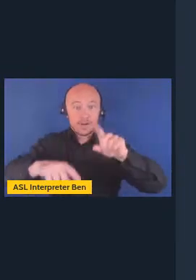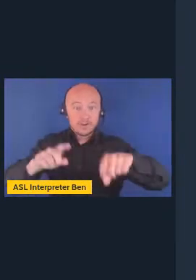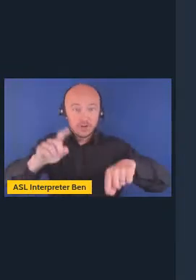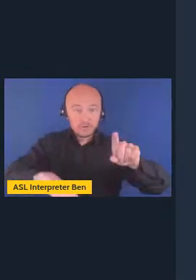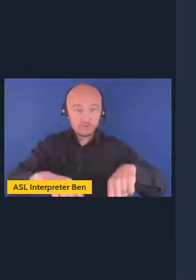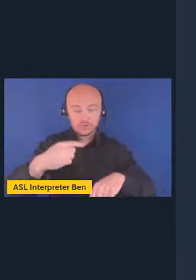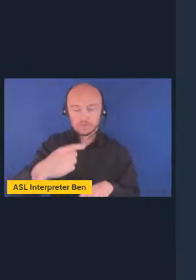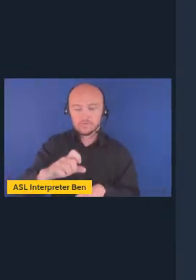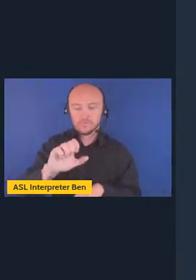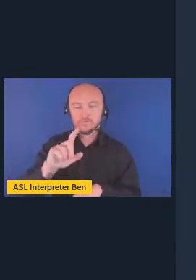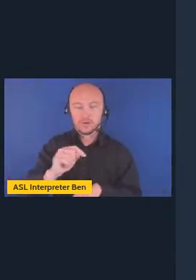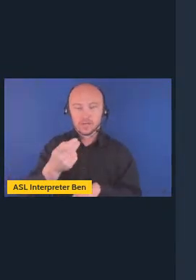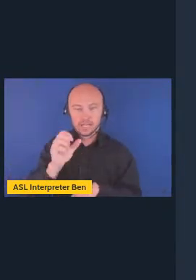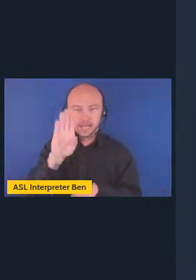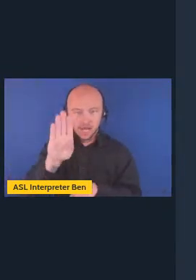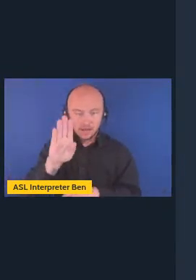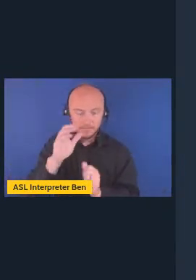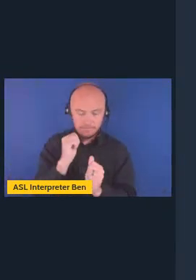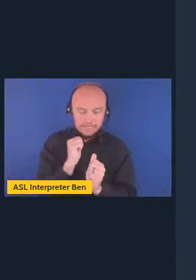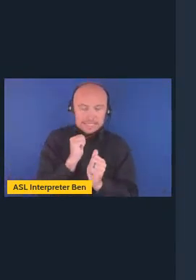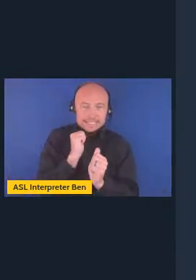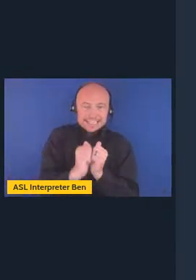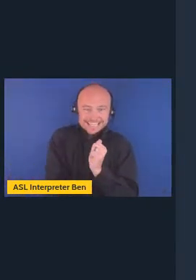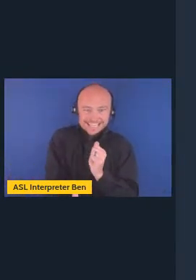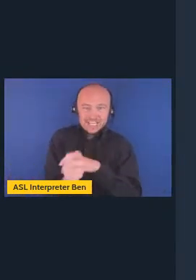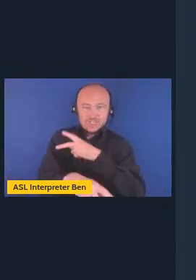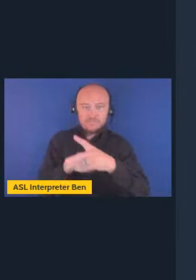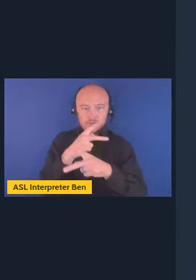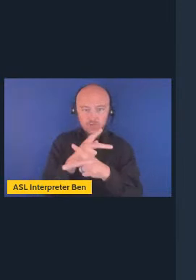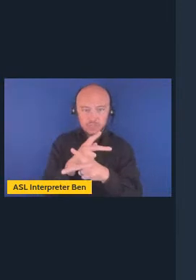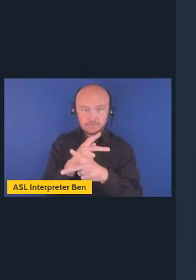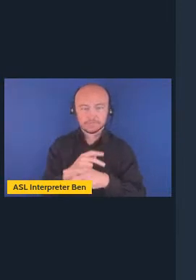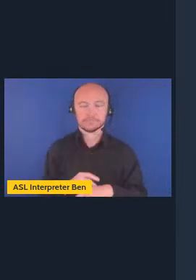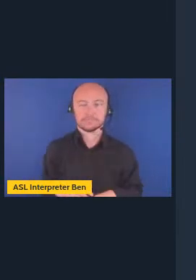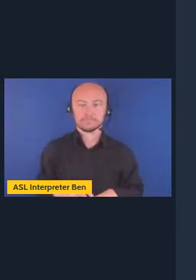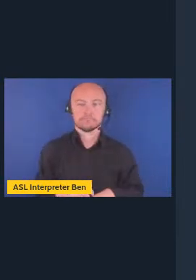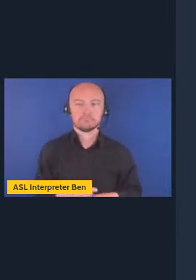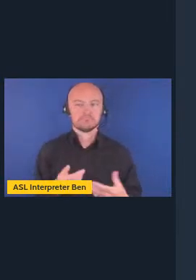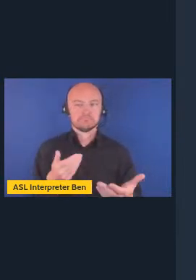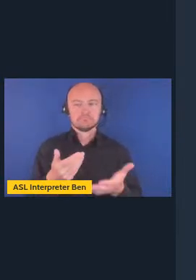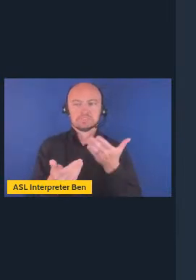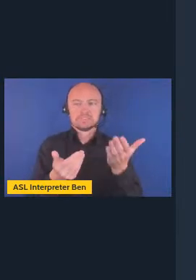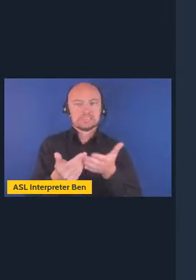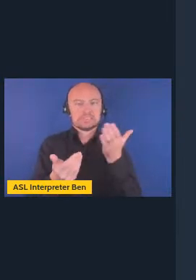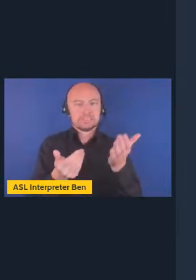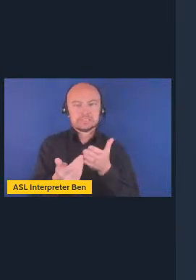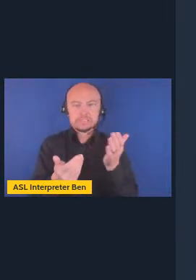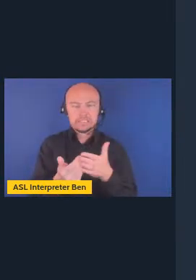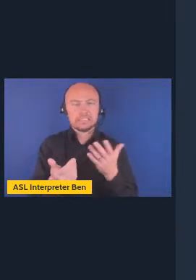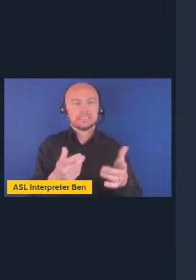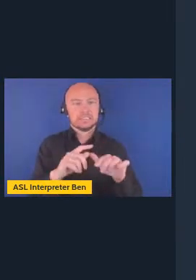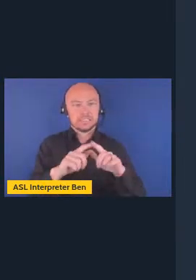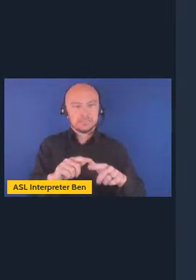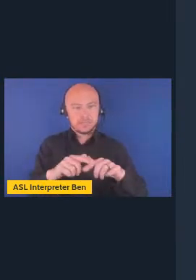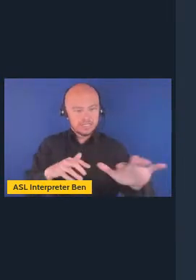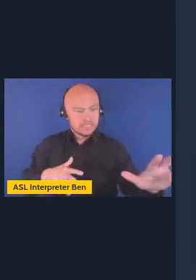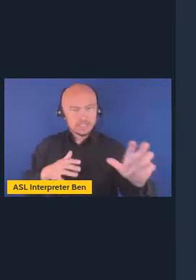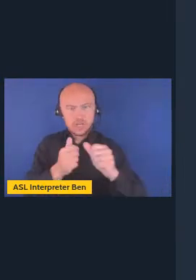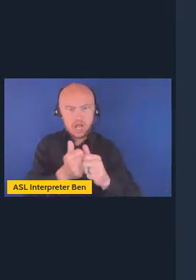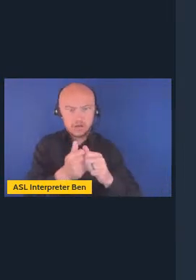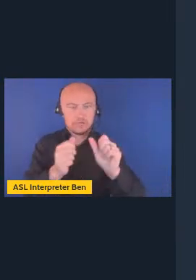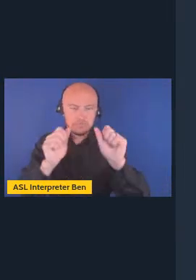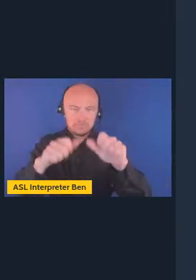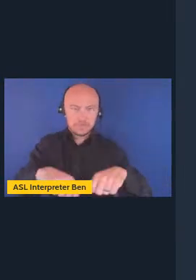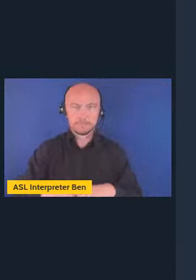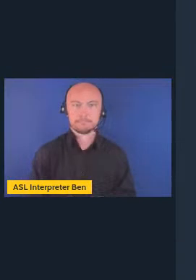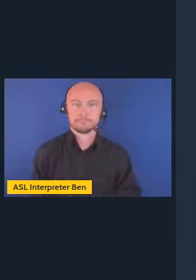Action workflows for each of your active version lines. That way, you can easily keep dependencies up to date and cut releases for all of those